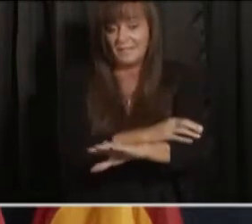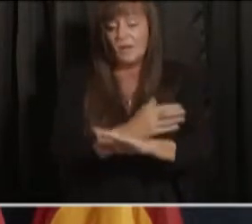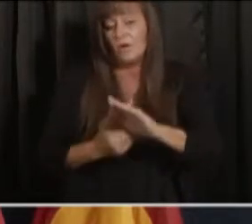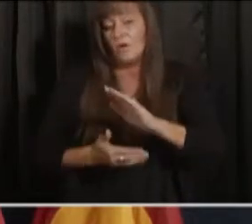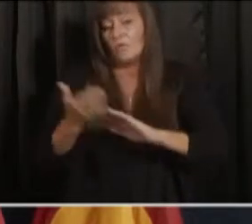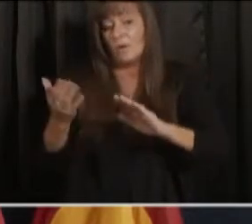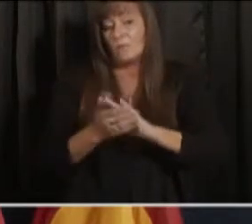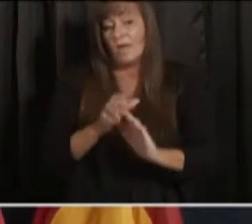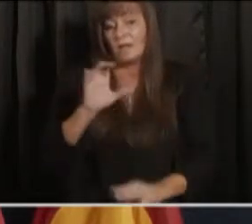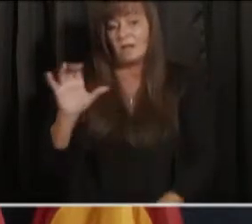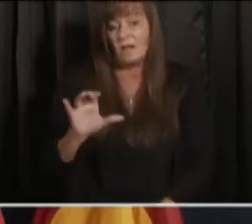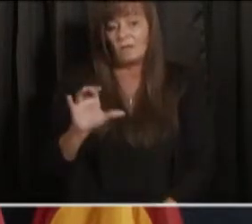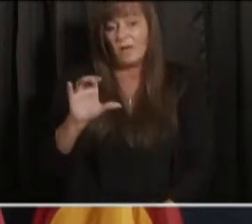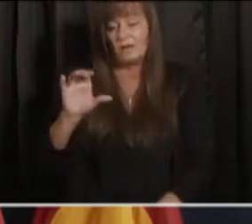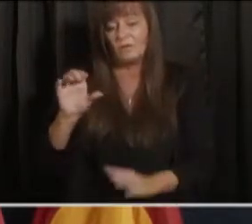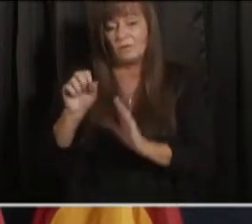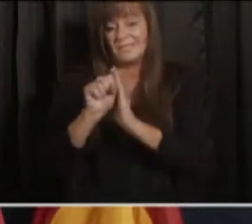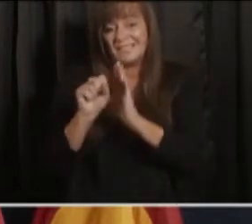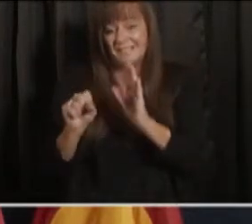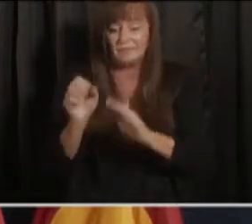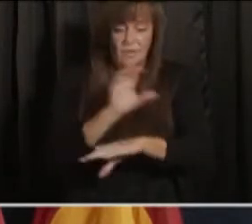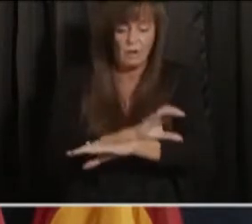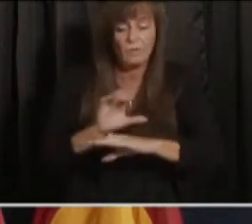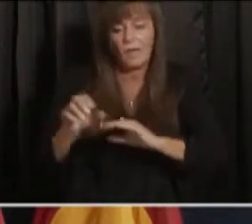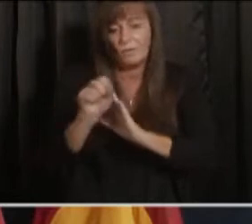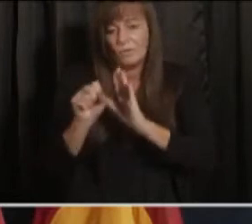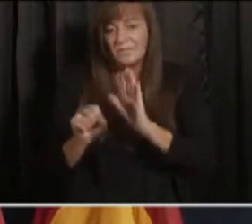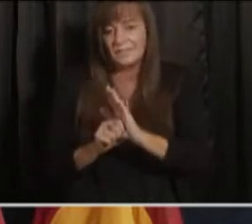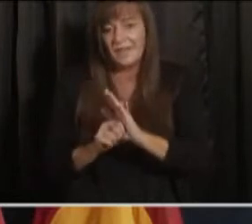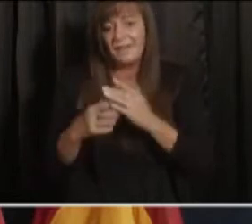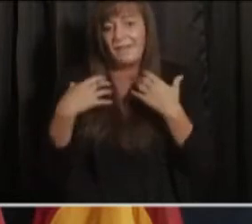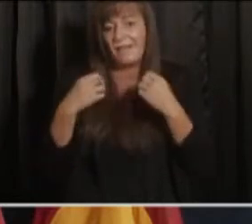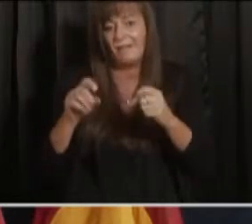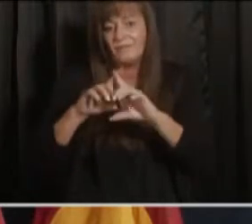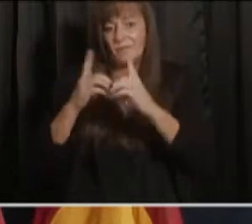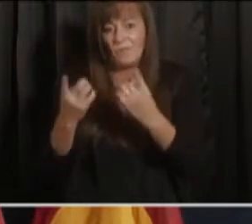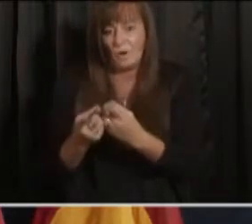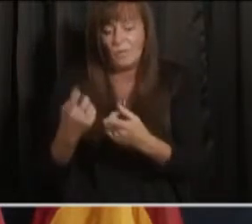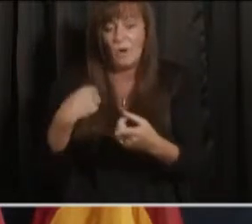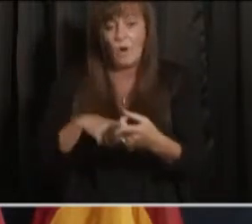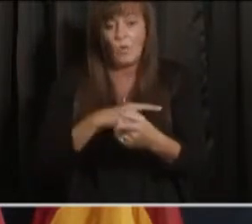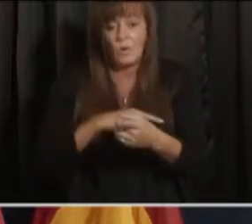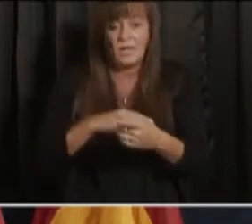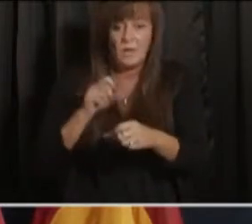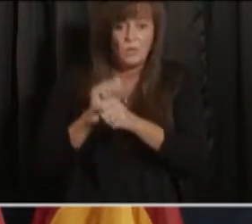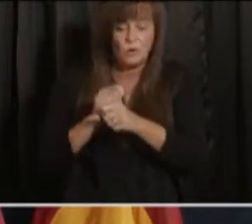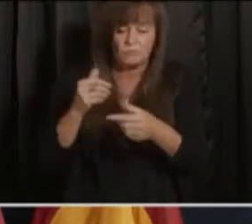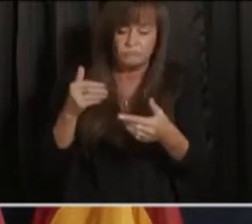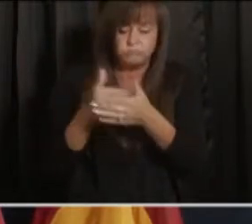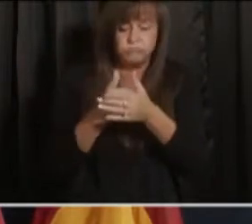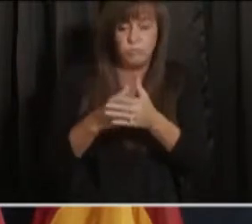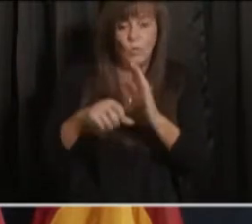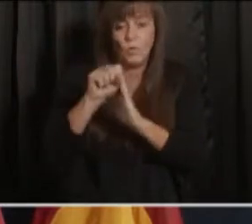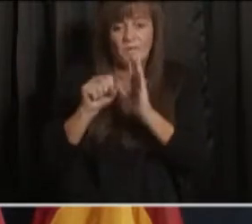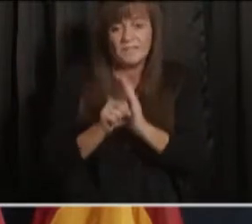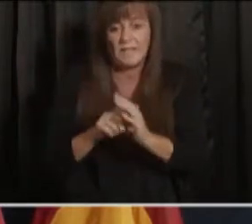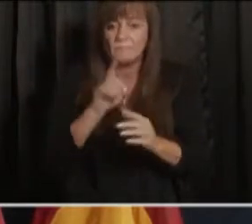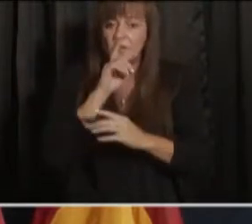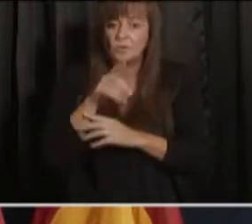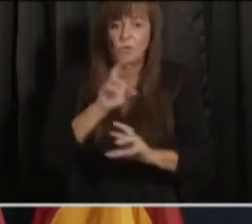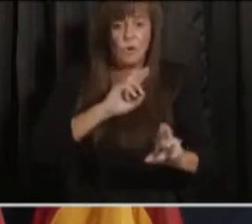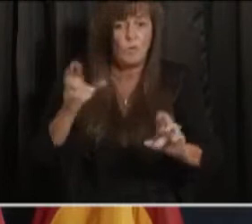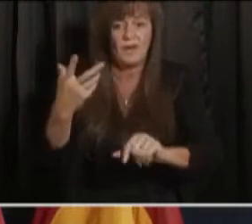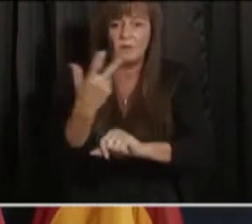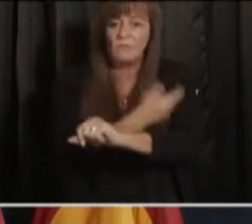Department. While we await official approval of the EUA for children, we will be working closely with the state to make sure we're ready to vaccinate as many kids